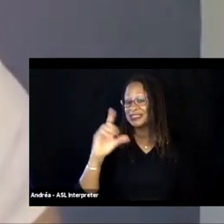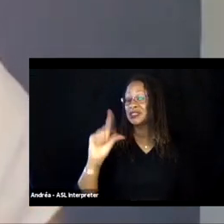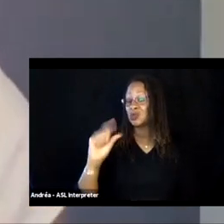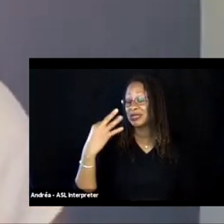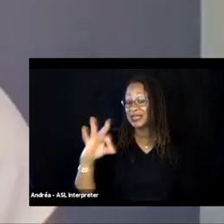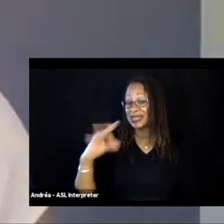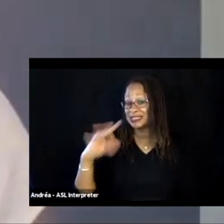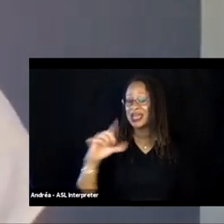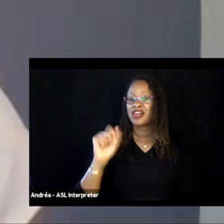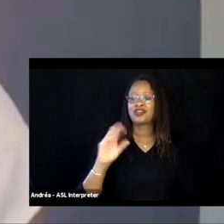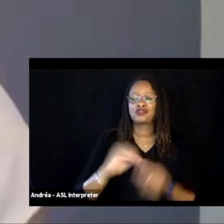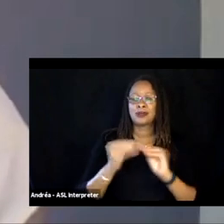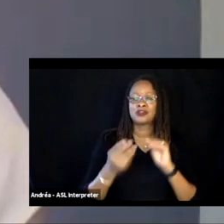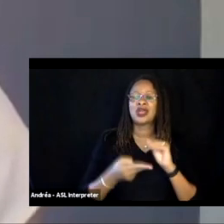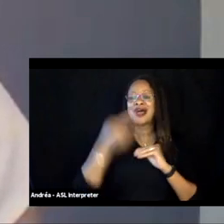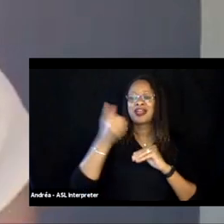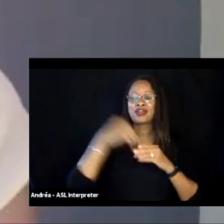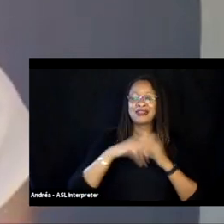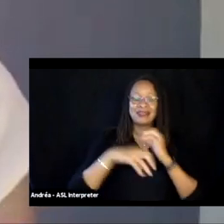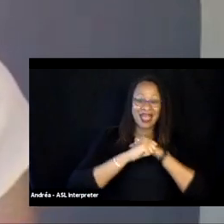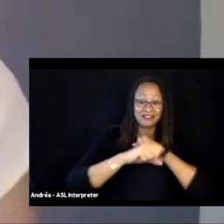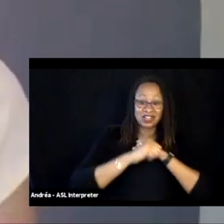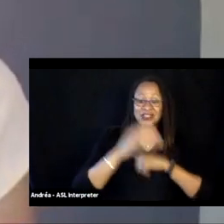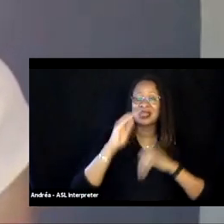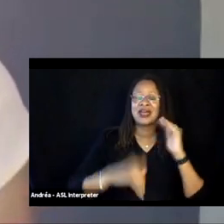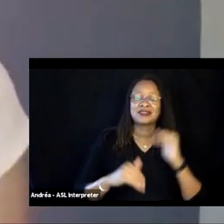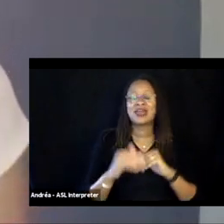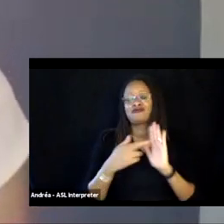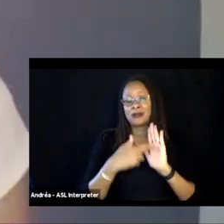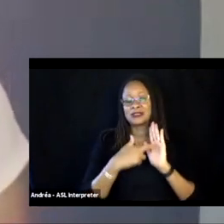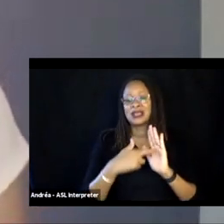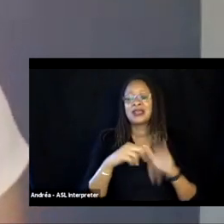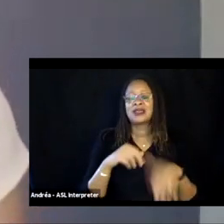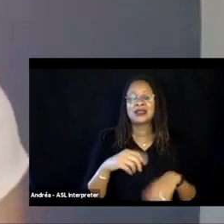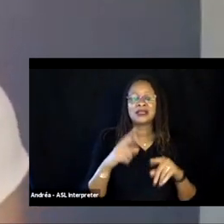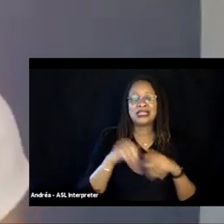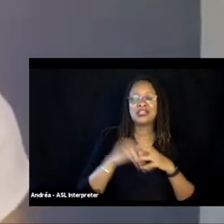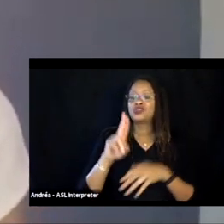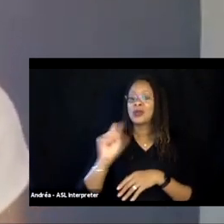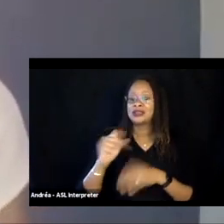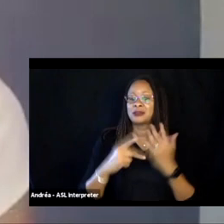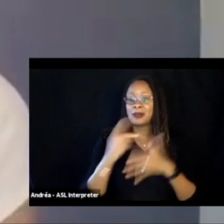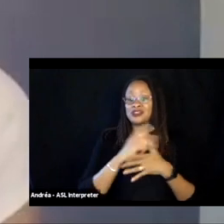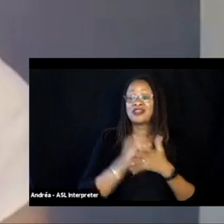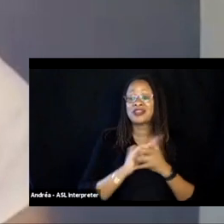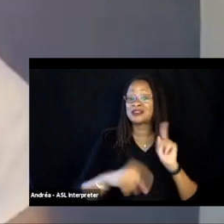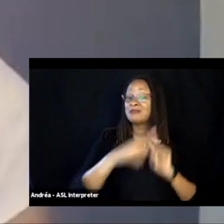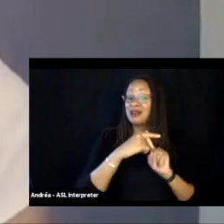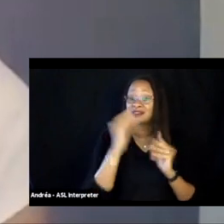that their numbers are higher in these ads than represented, at least in the US population, which is a positive